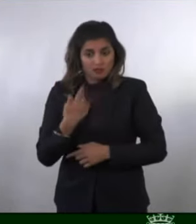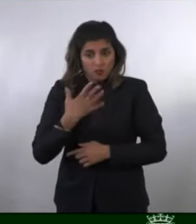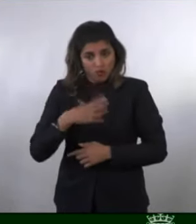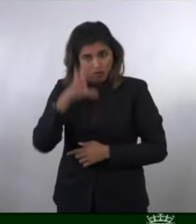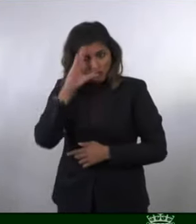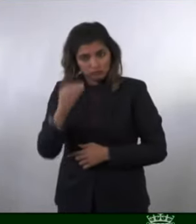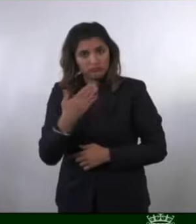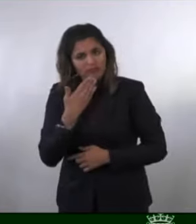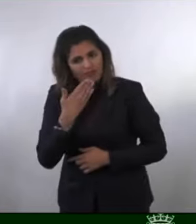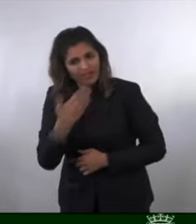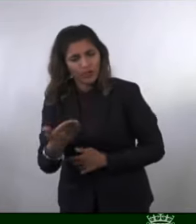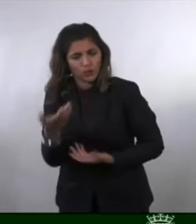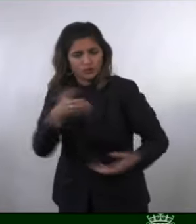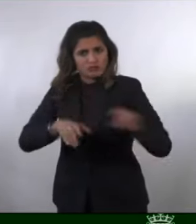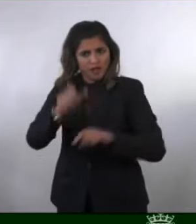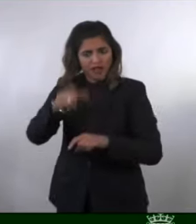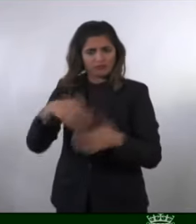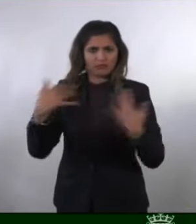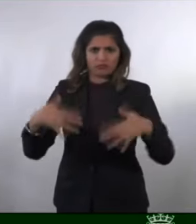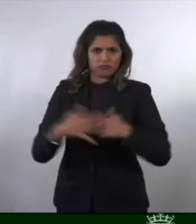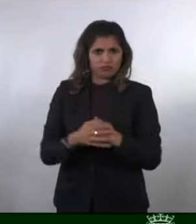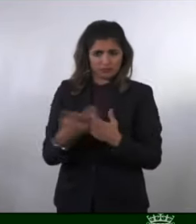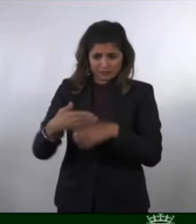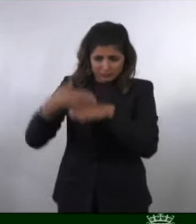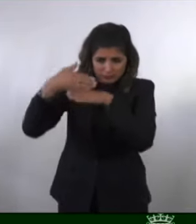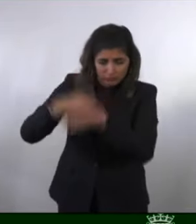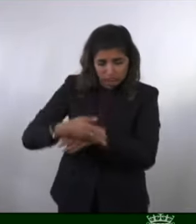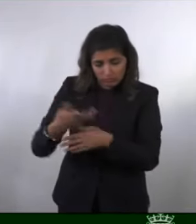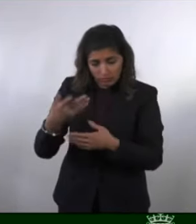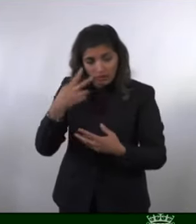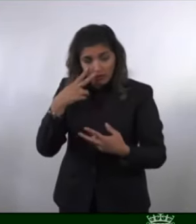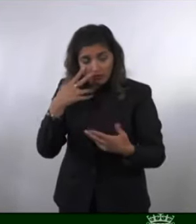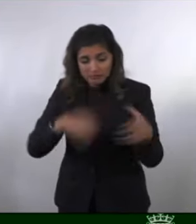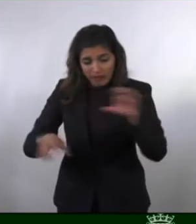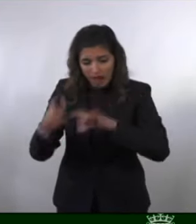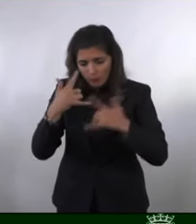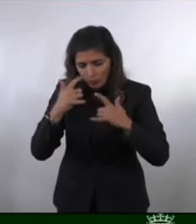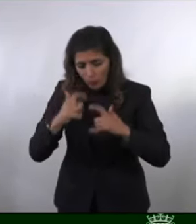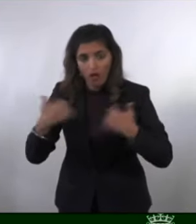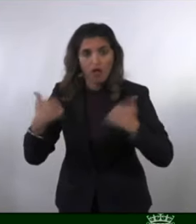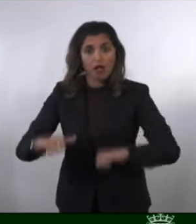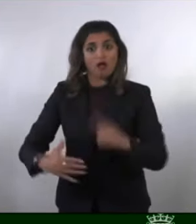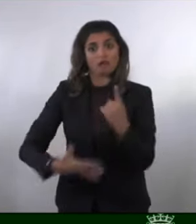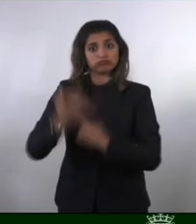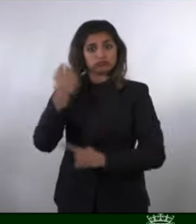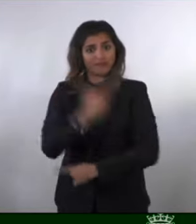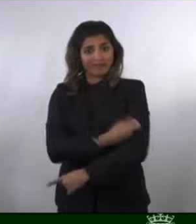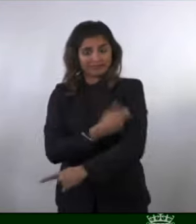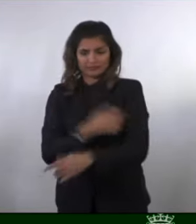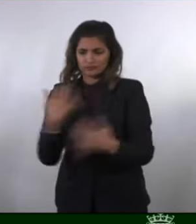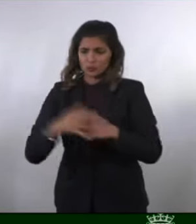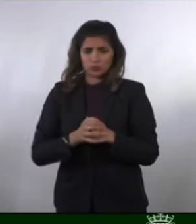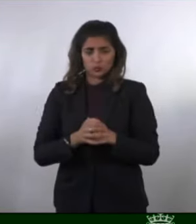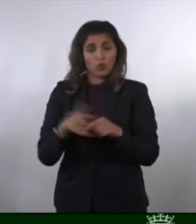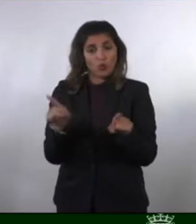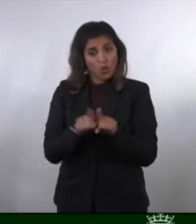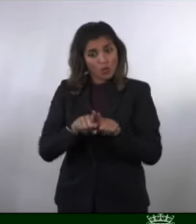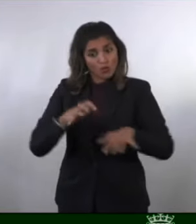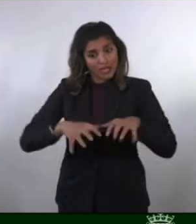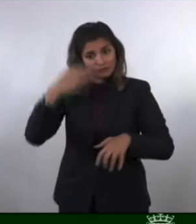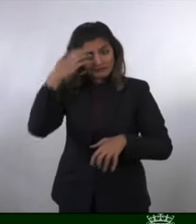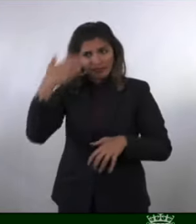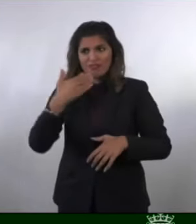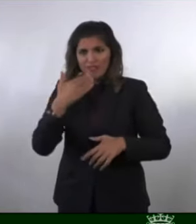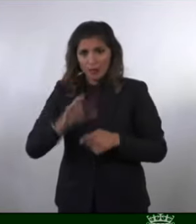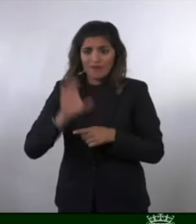vaccine, as does the Secretary of State and the government for funding that research and for acting in